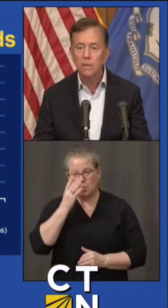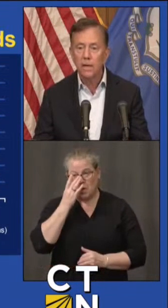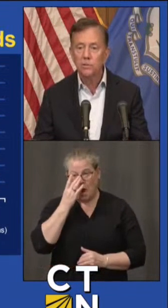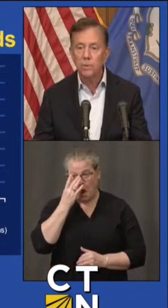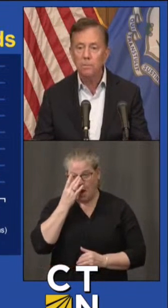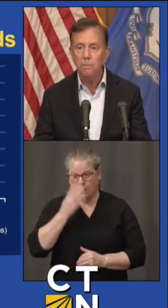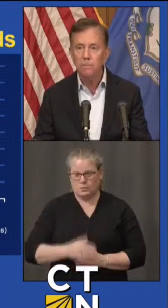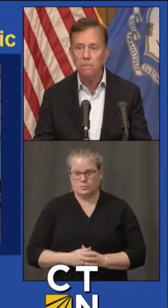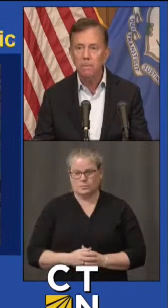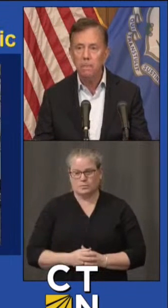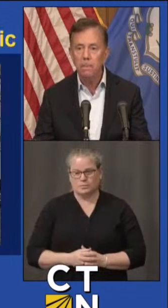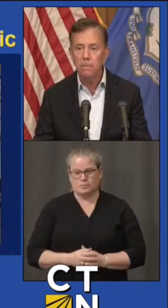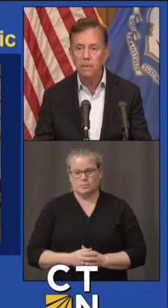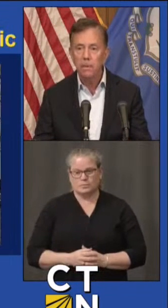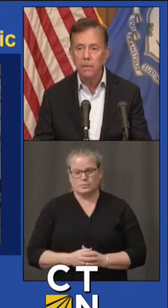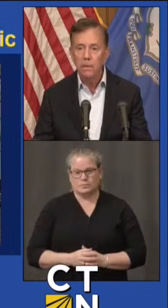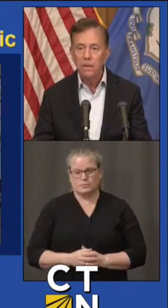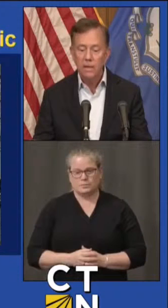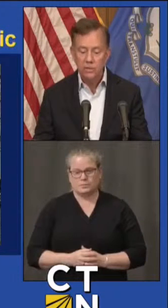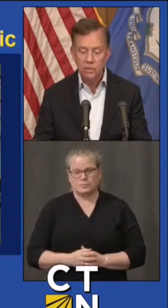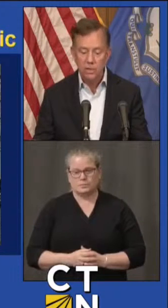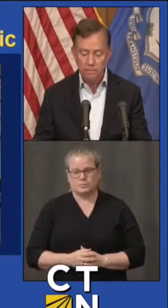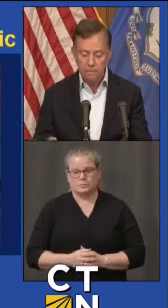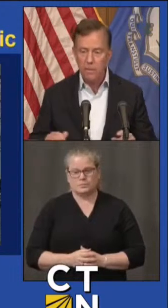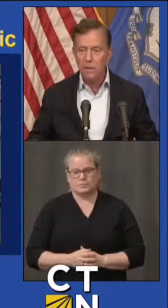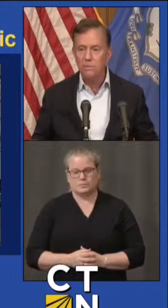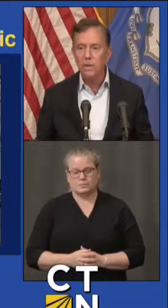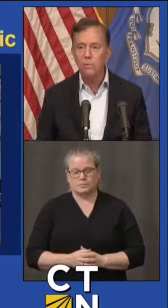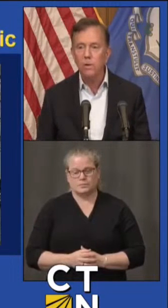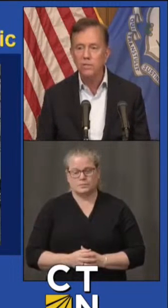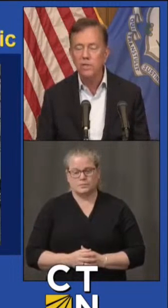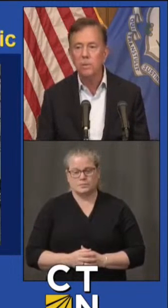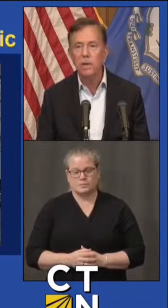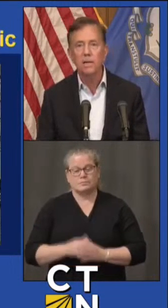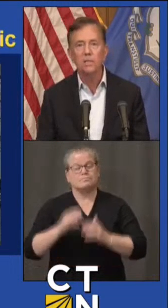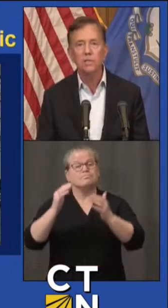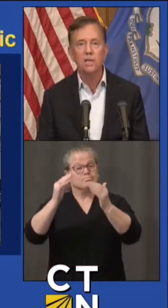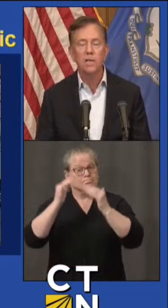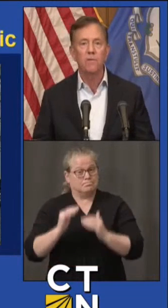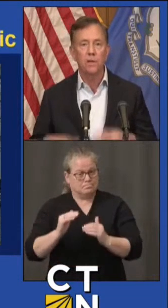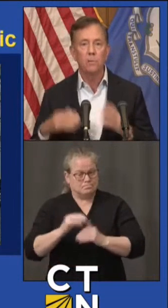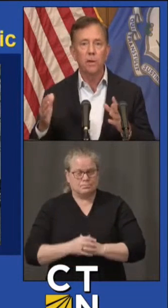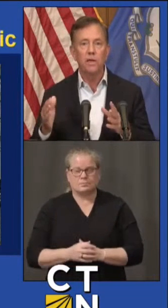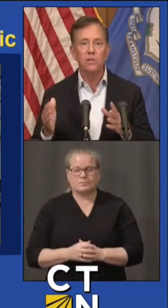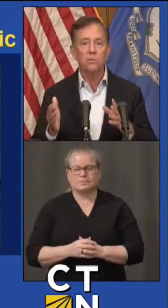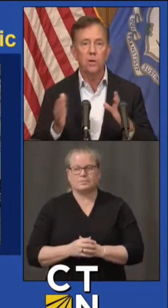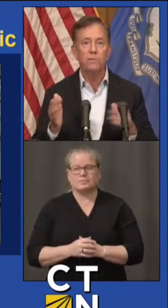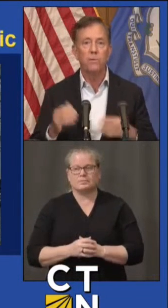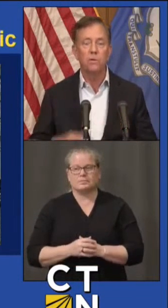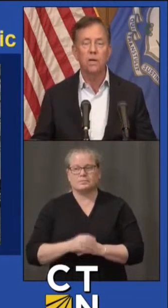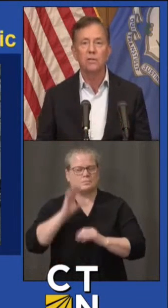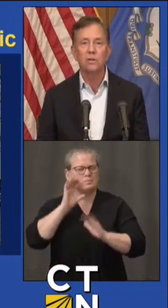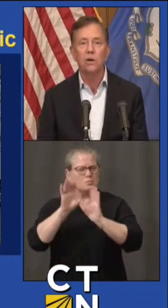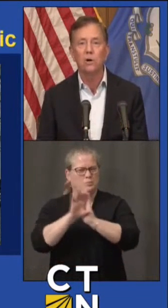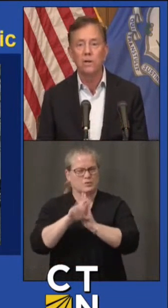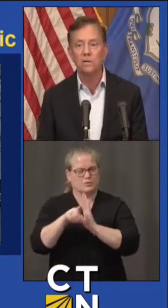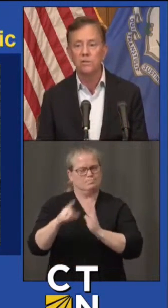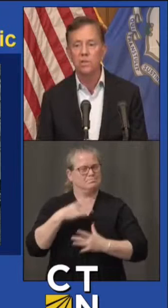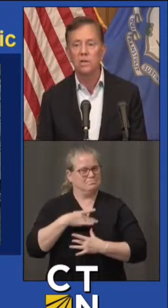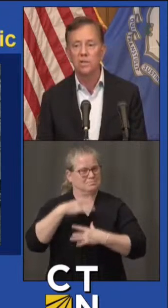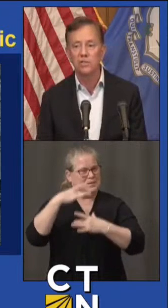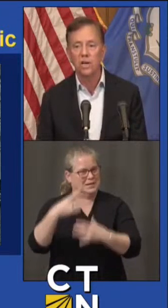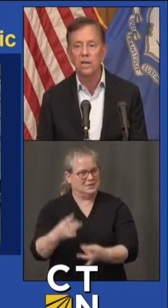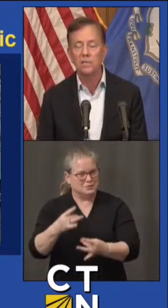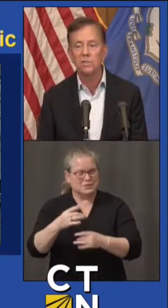The next one is interesting to me. I'd just like to give you a little bit of history before Dr. Coe gives us